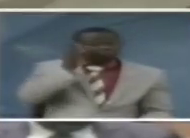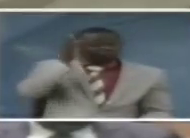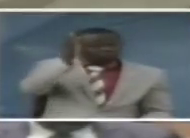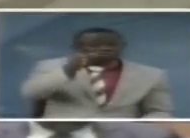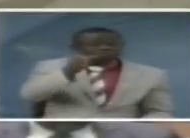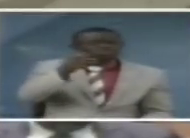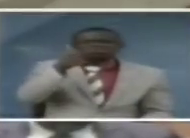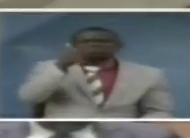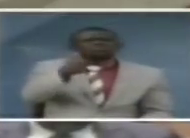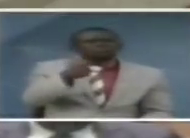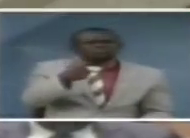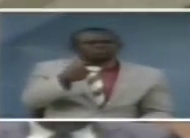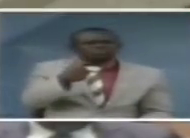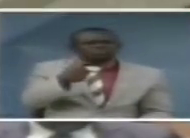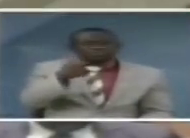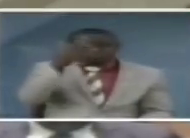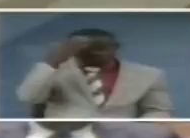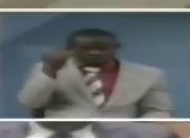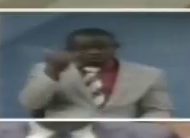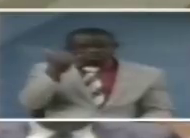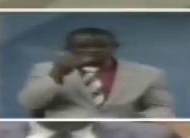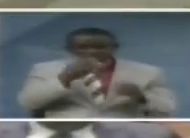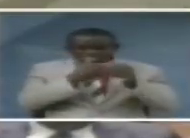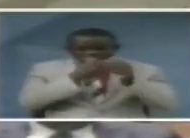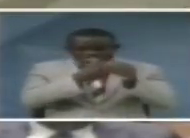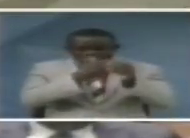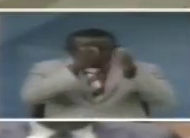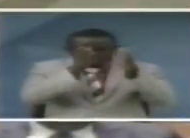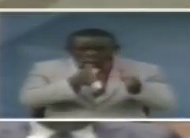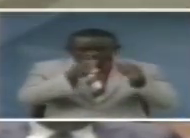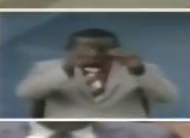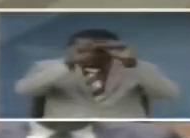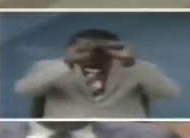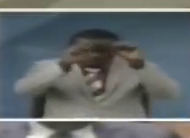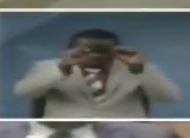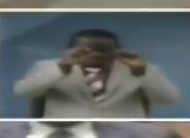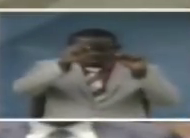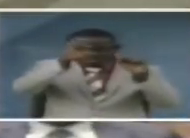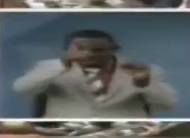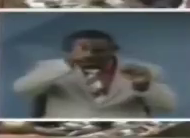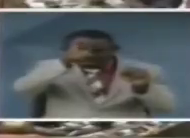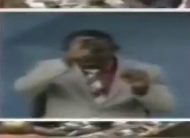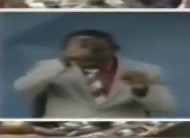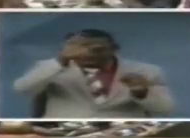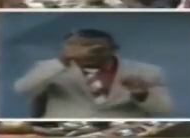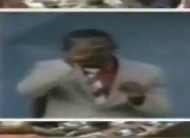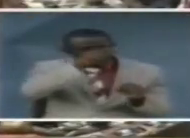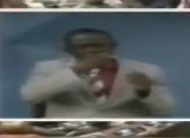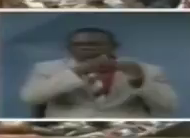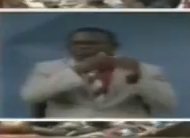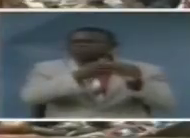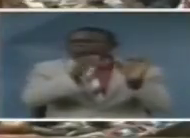House that our future is bright and secured under the able leadership of